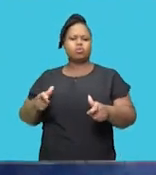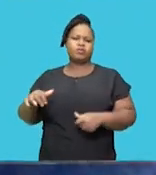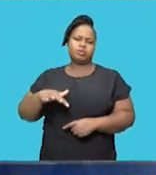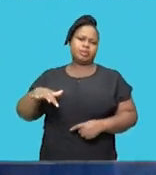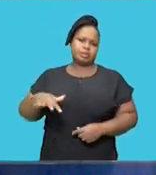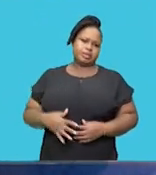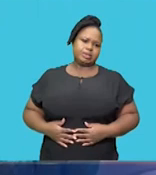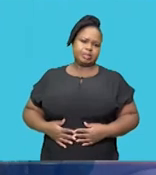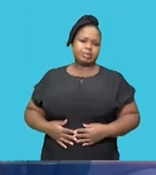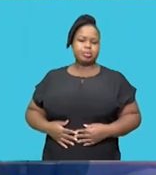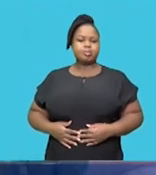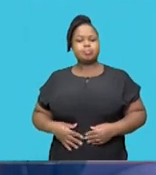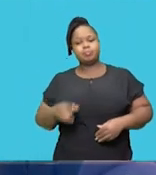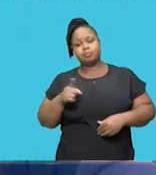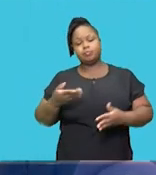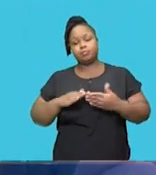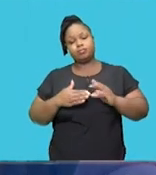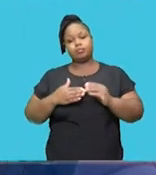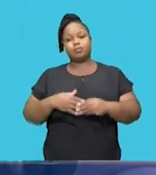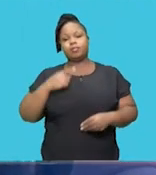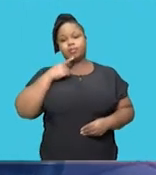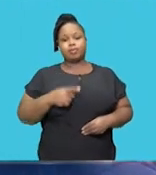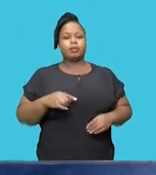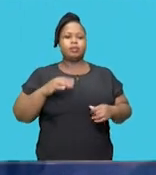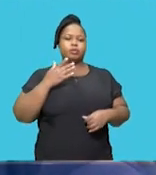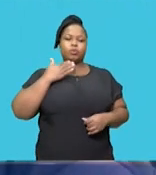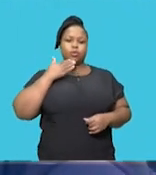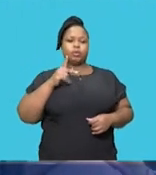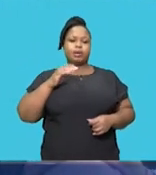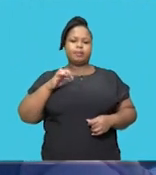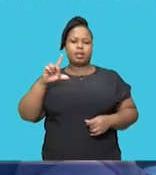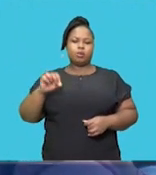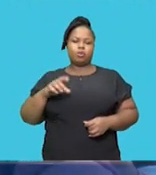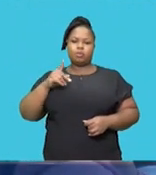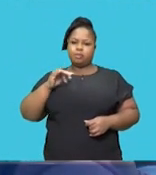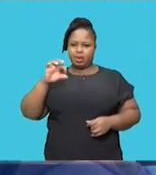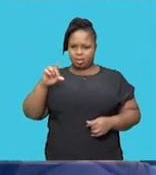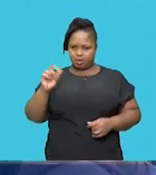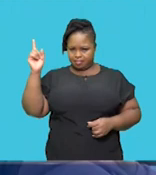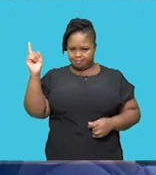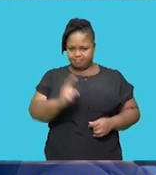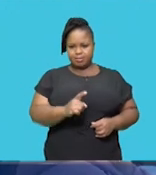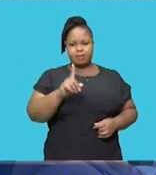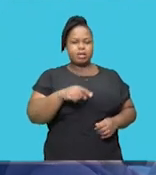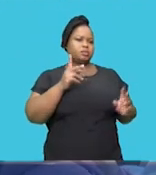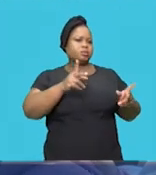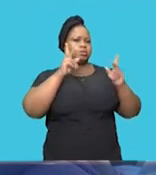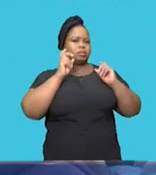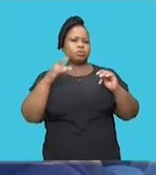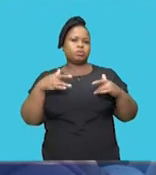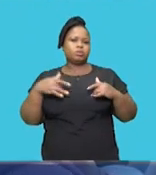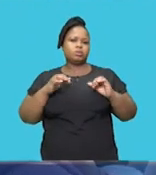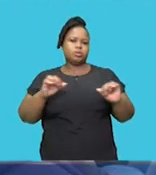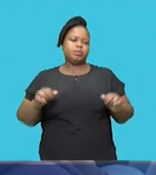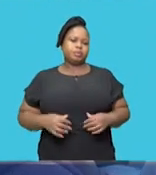Aba bahlali baye bamemelela kusodolophu waseGoli uKabelo kwamanda ukuba eze kubo aza kubamamela